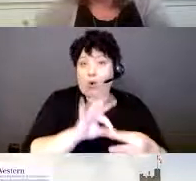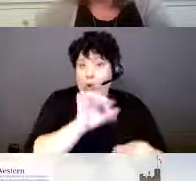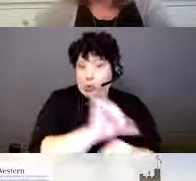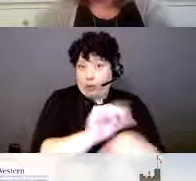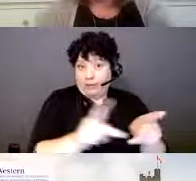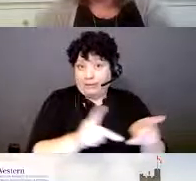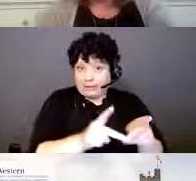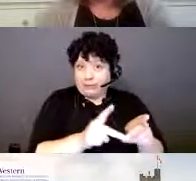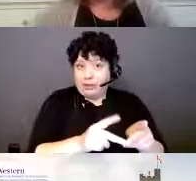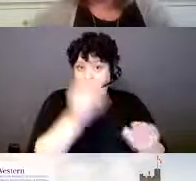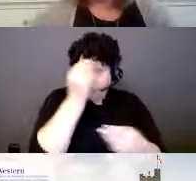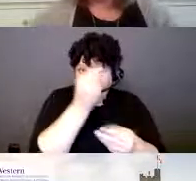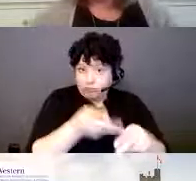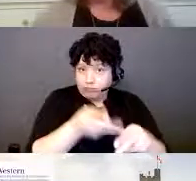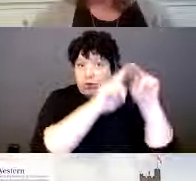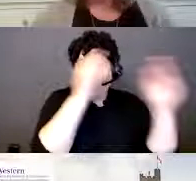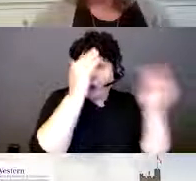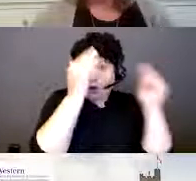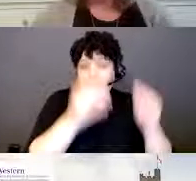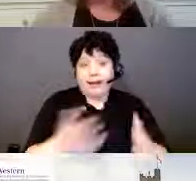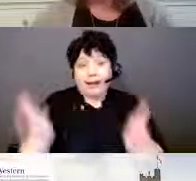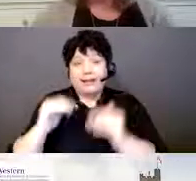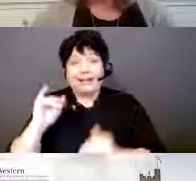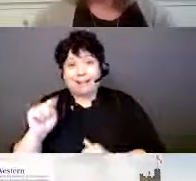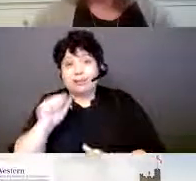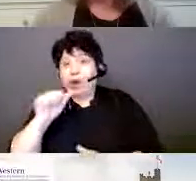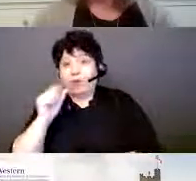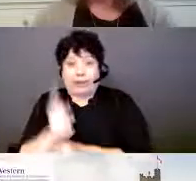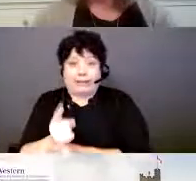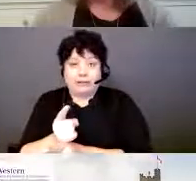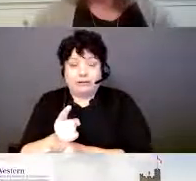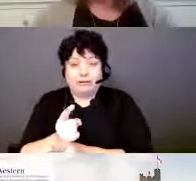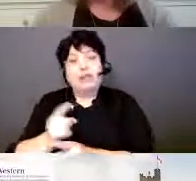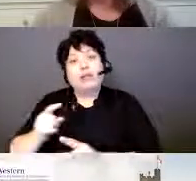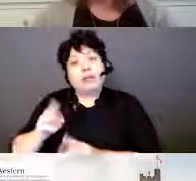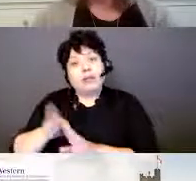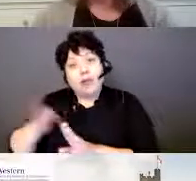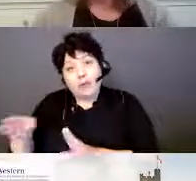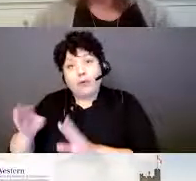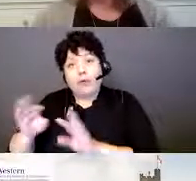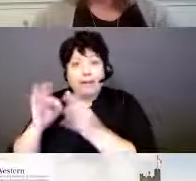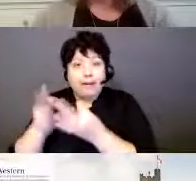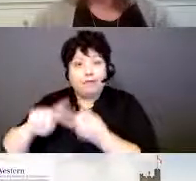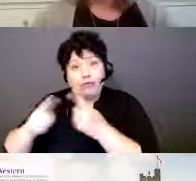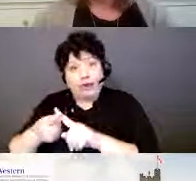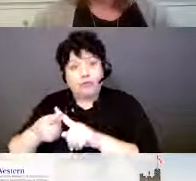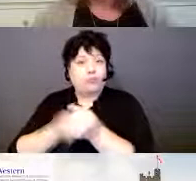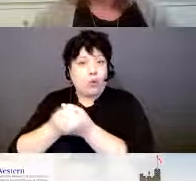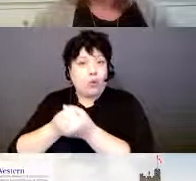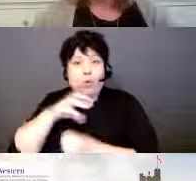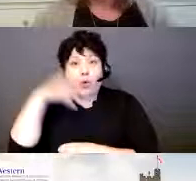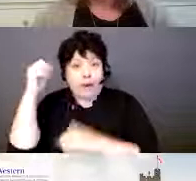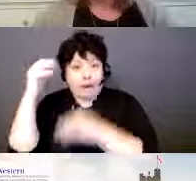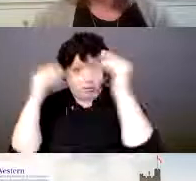as many of you are probably familiar with, the It's Not Right, Neighbors, Friends, and Families for Older Adults. Margaret is